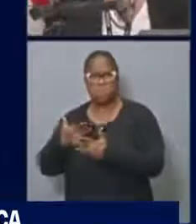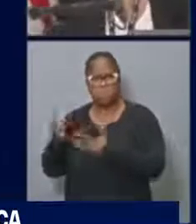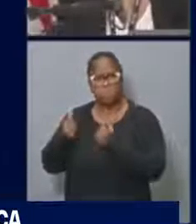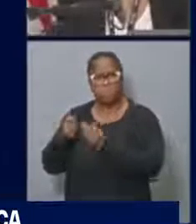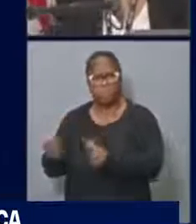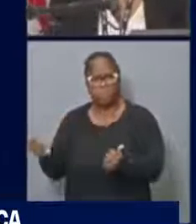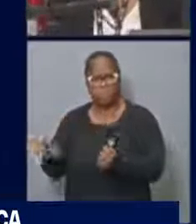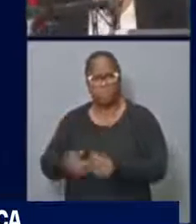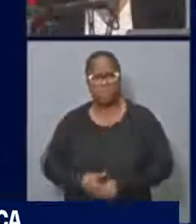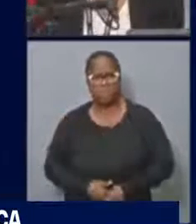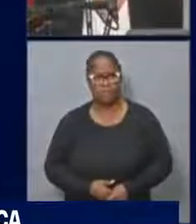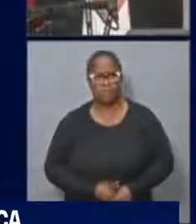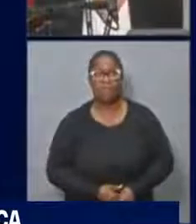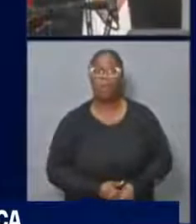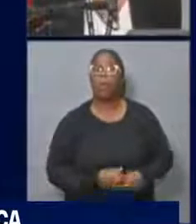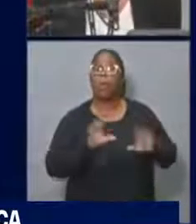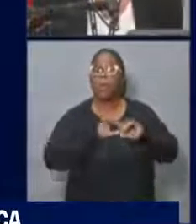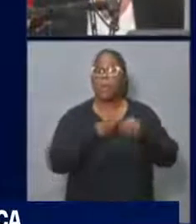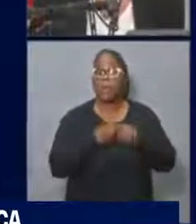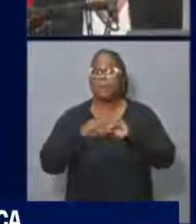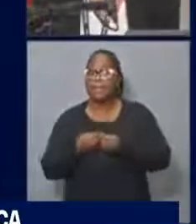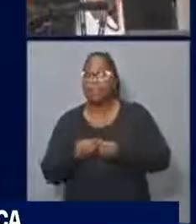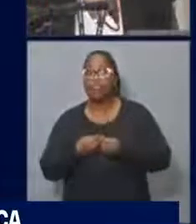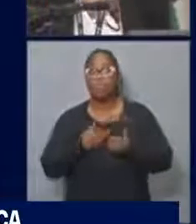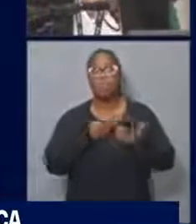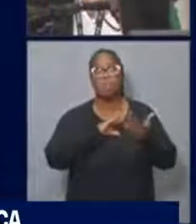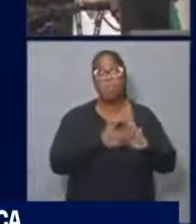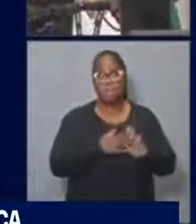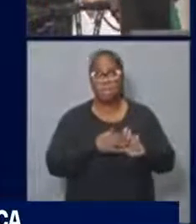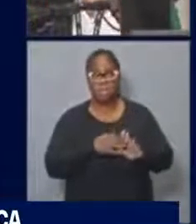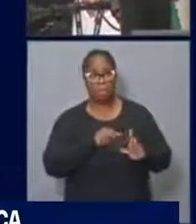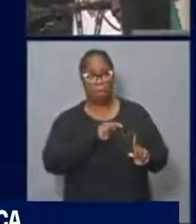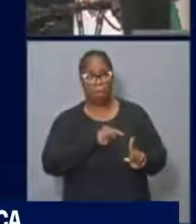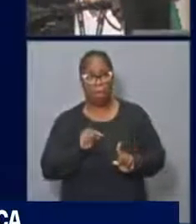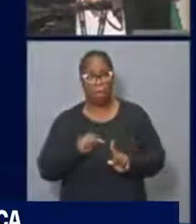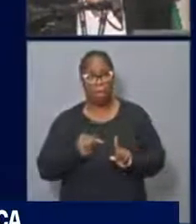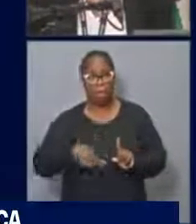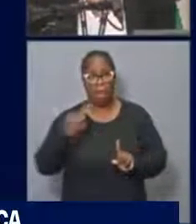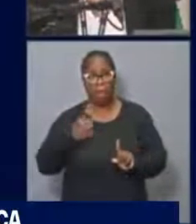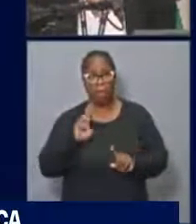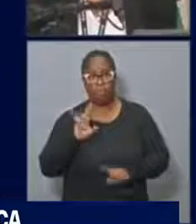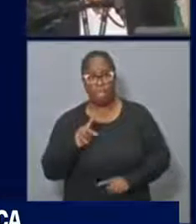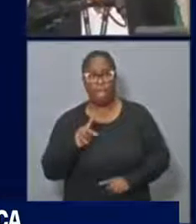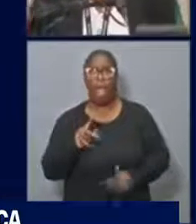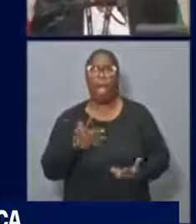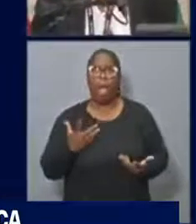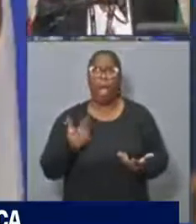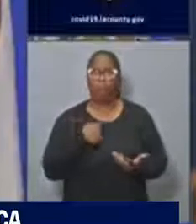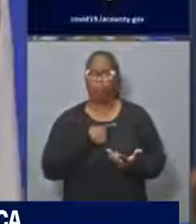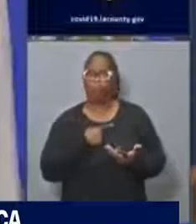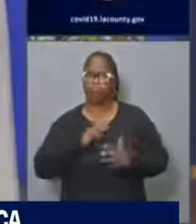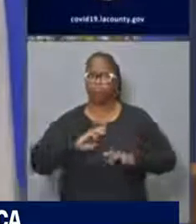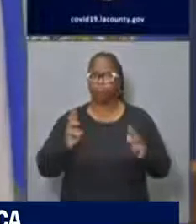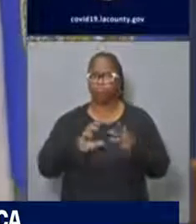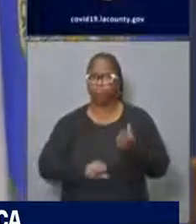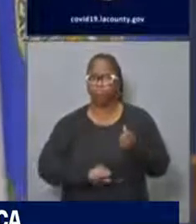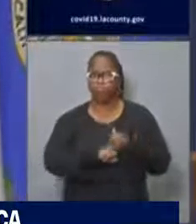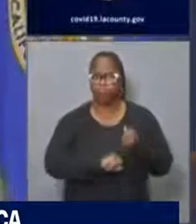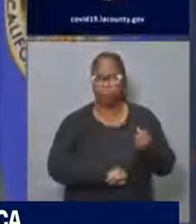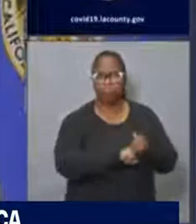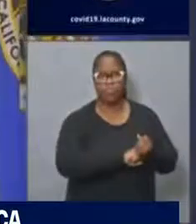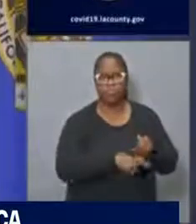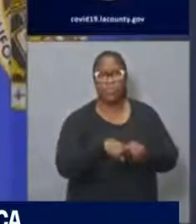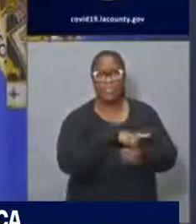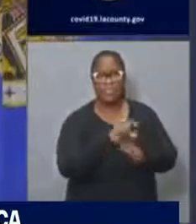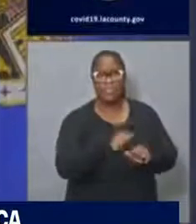trusted organizations in communities where they're experiencing elevated risk need to be supported so that they can communicate and